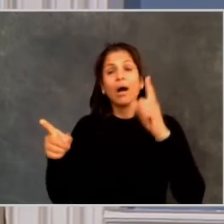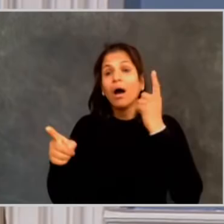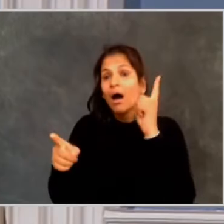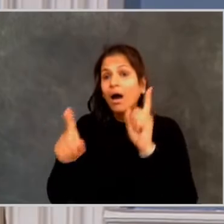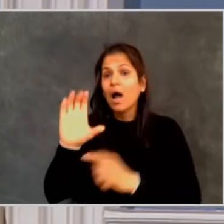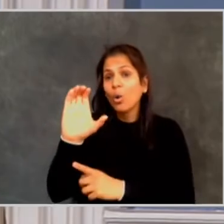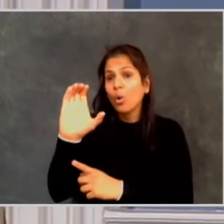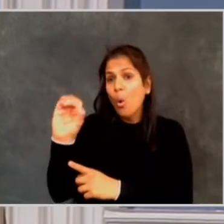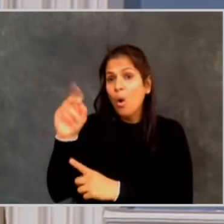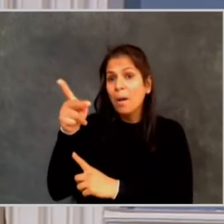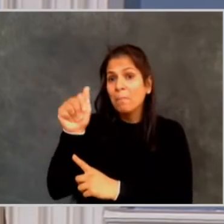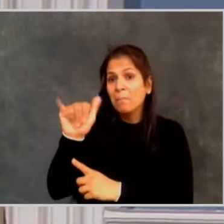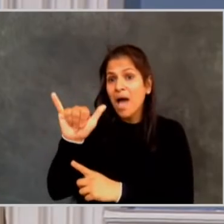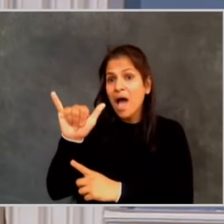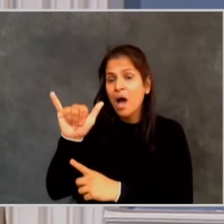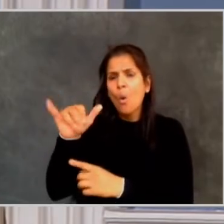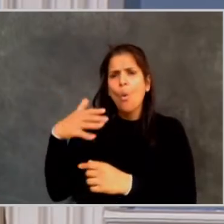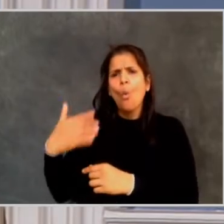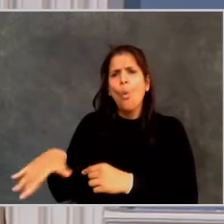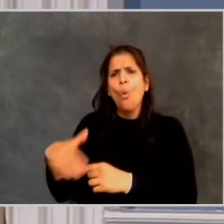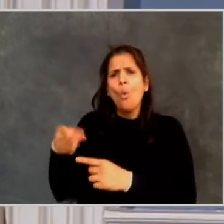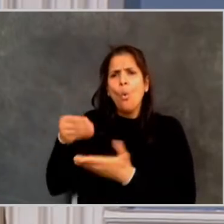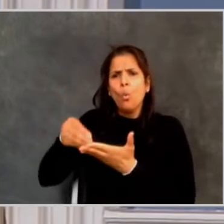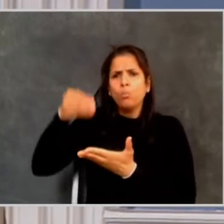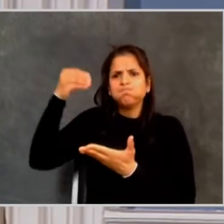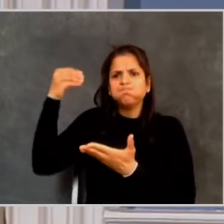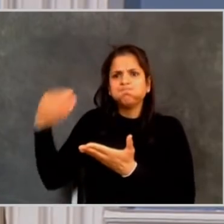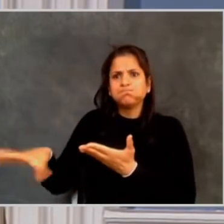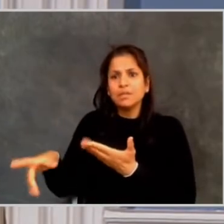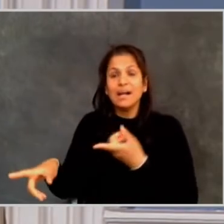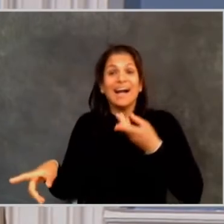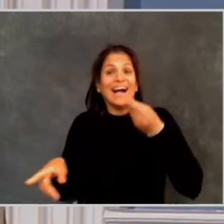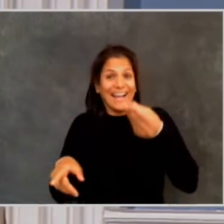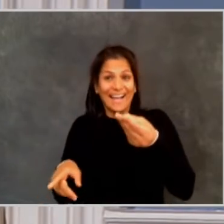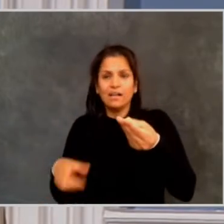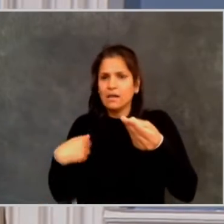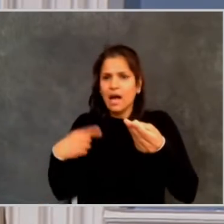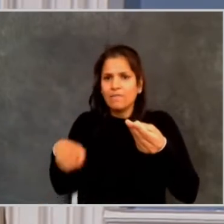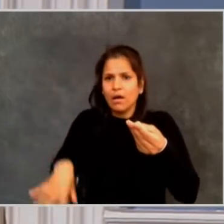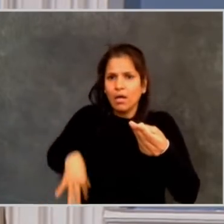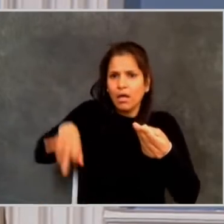other places, is that